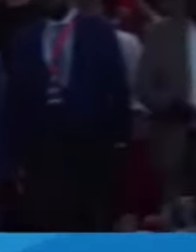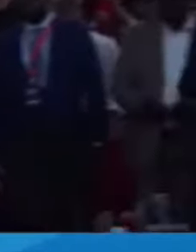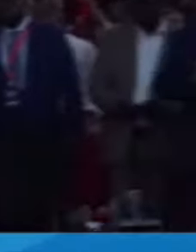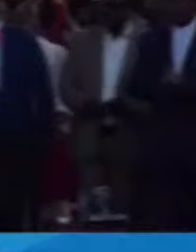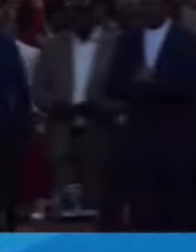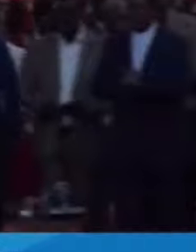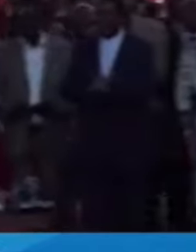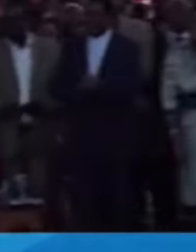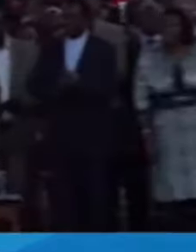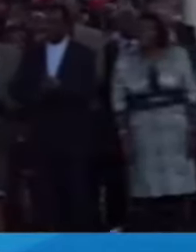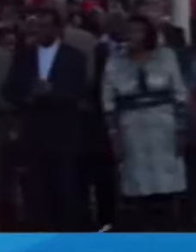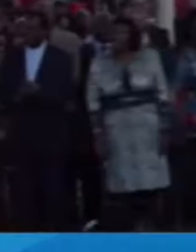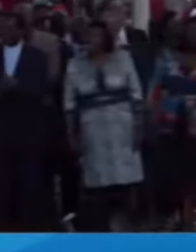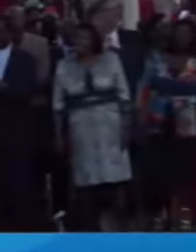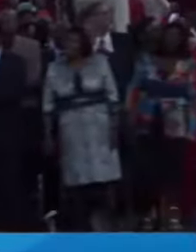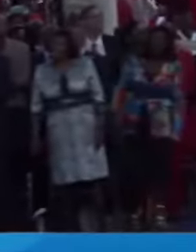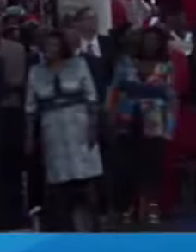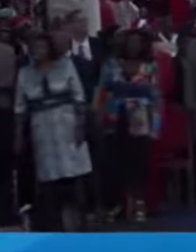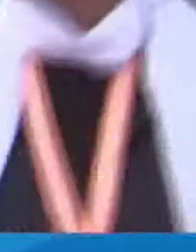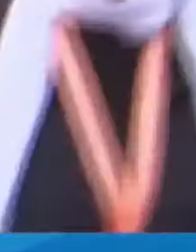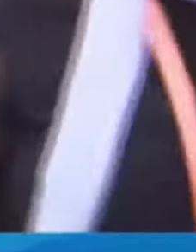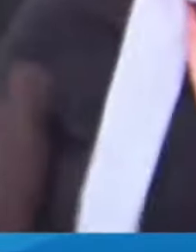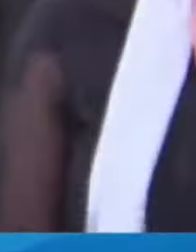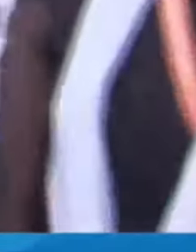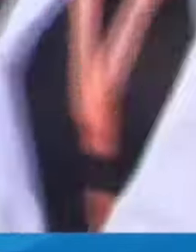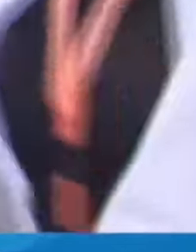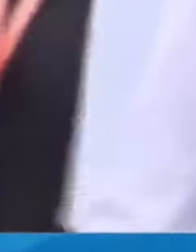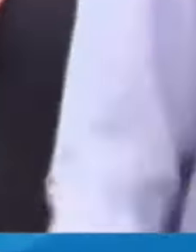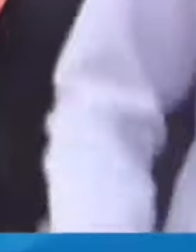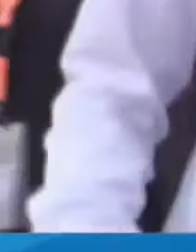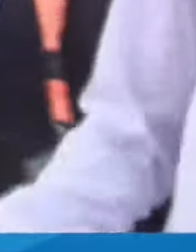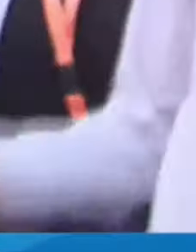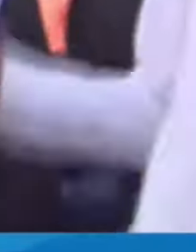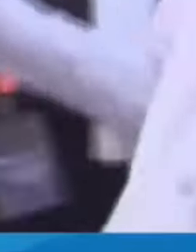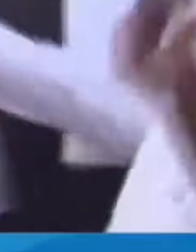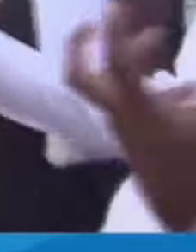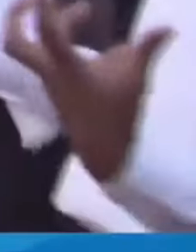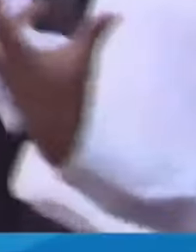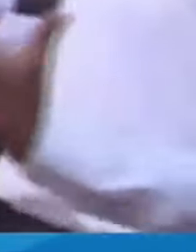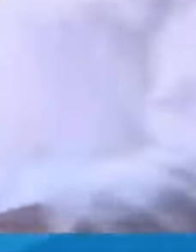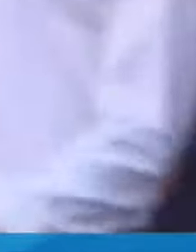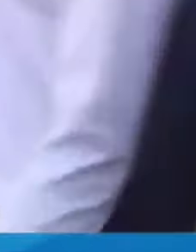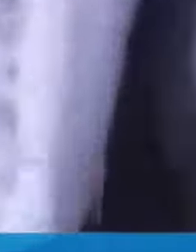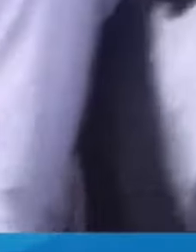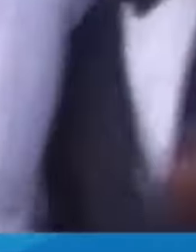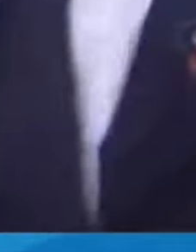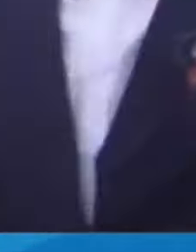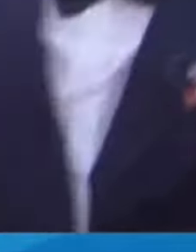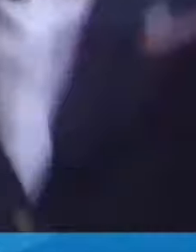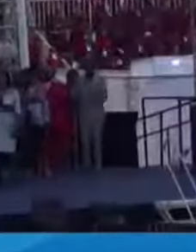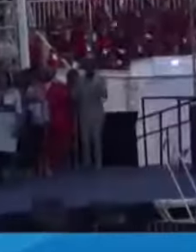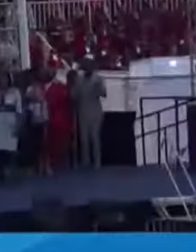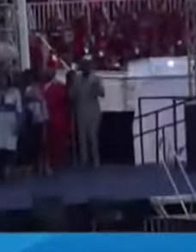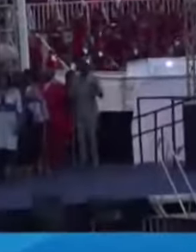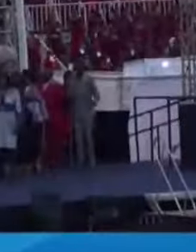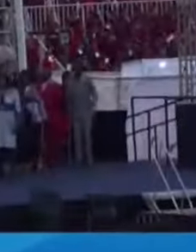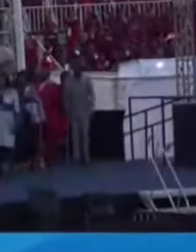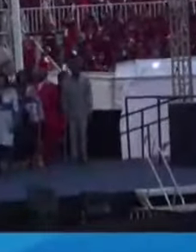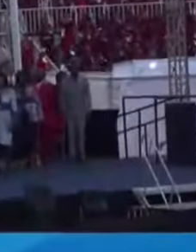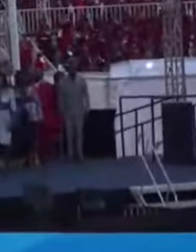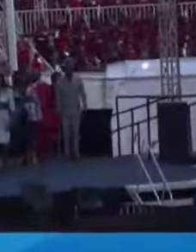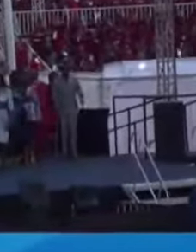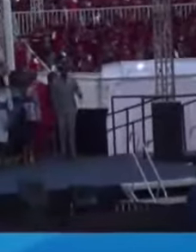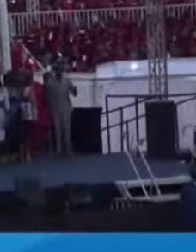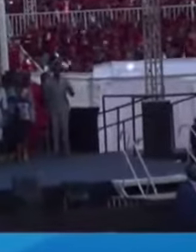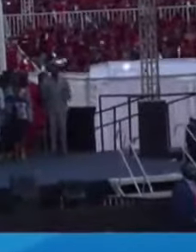name can you turn to someone say say Victory is my name say favor is my name say